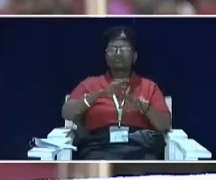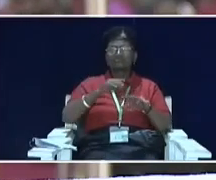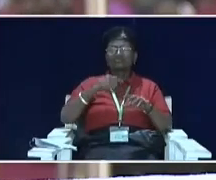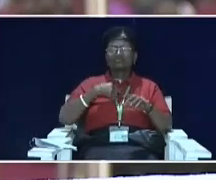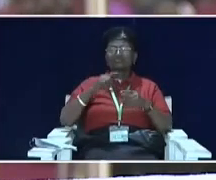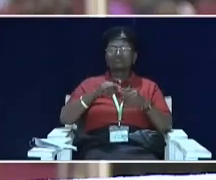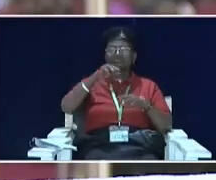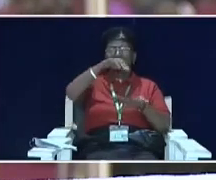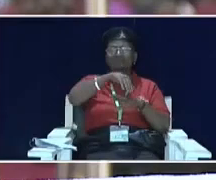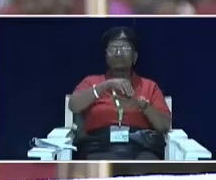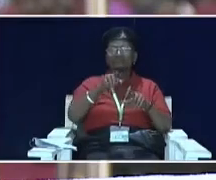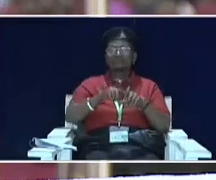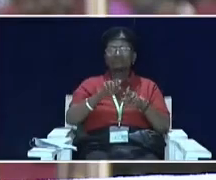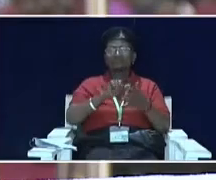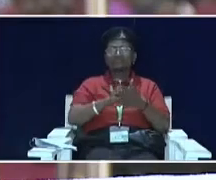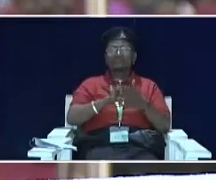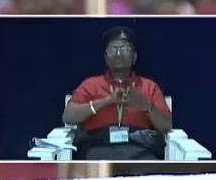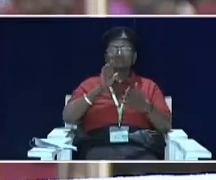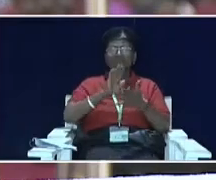unto honor